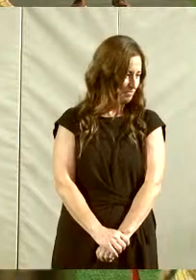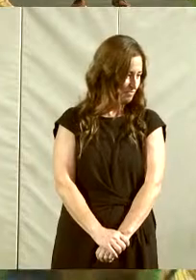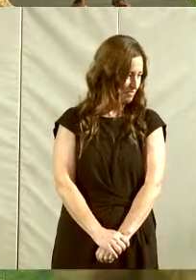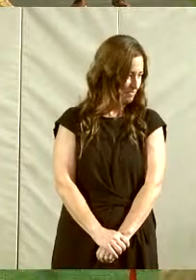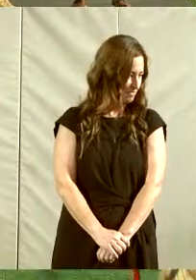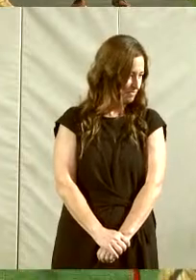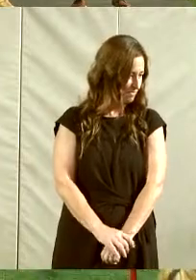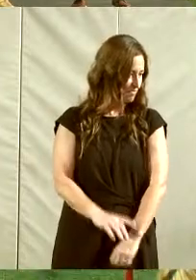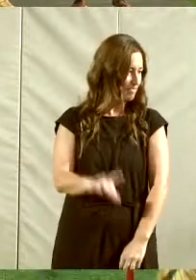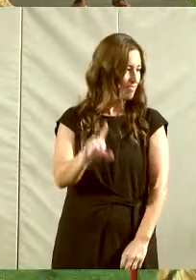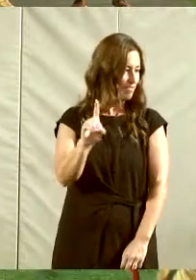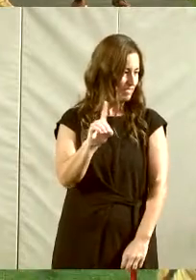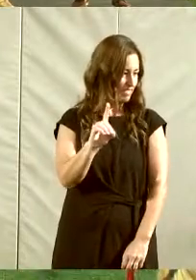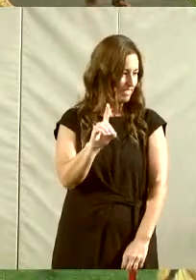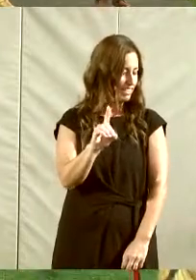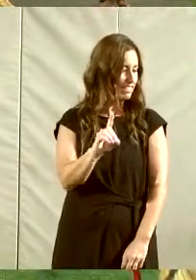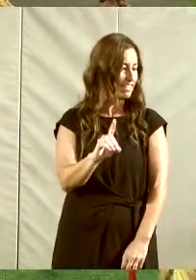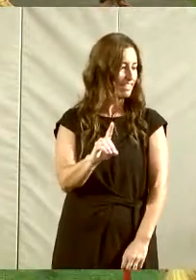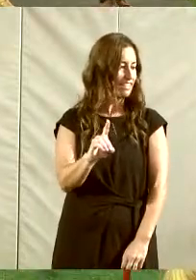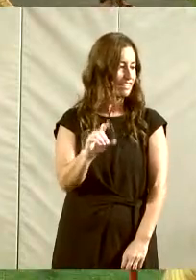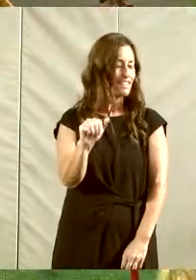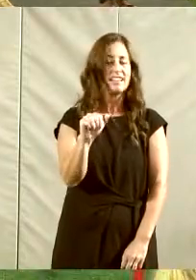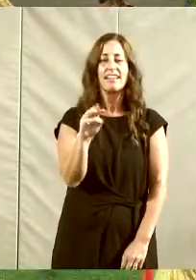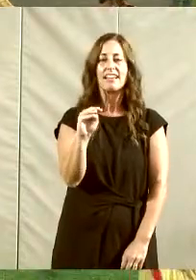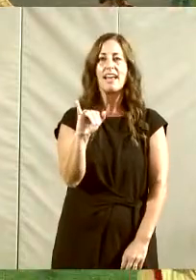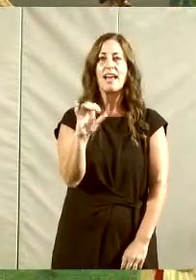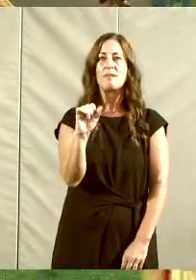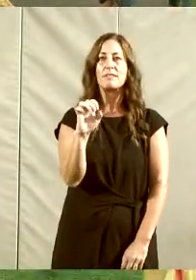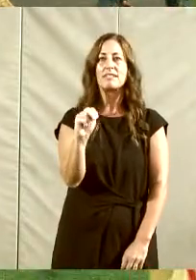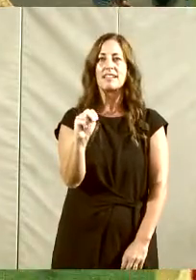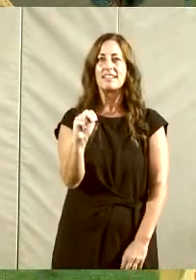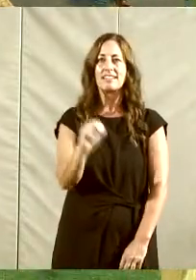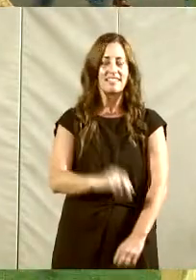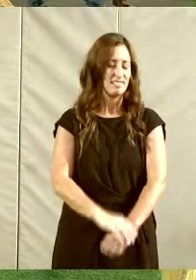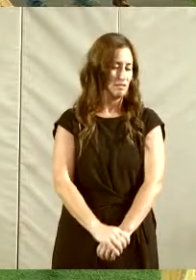Dante Joseph Amison.